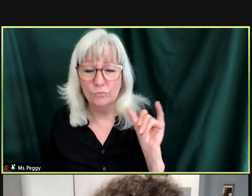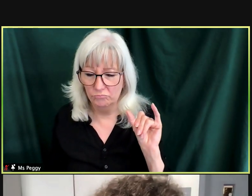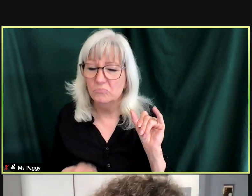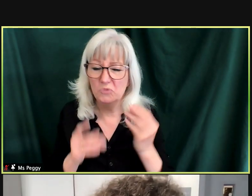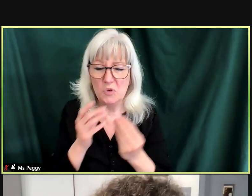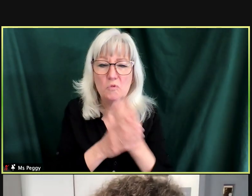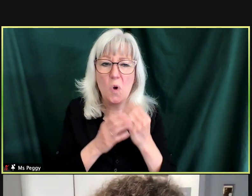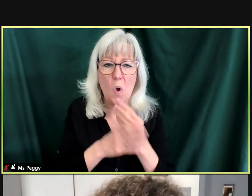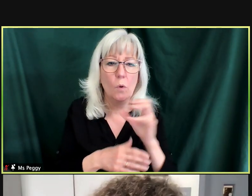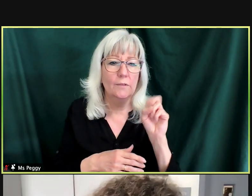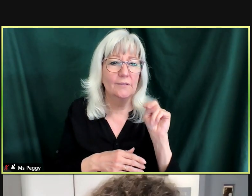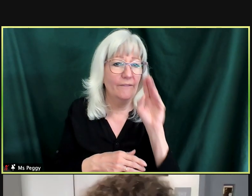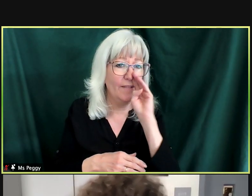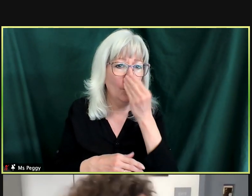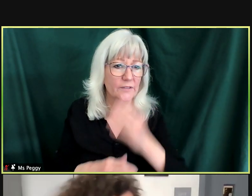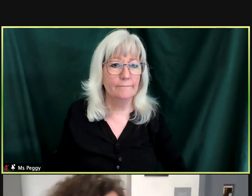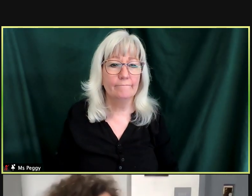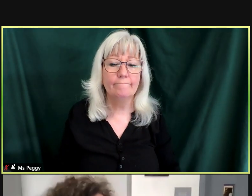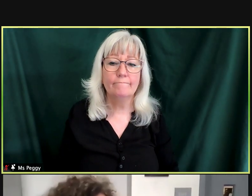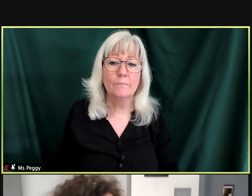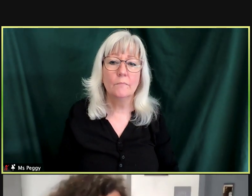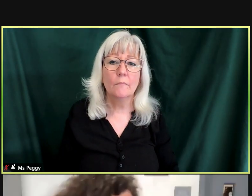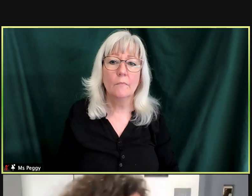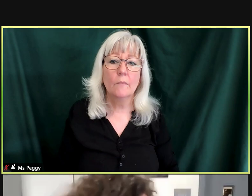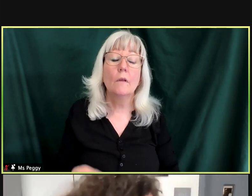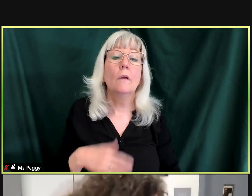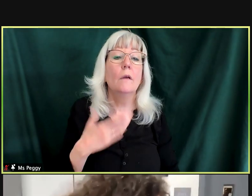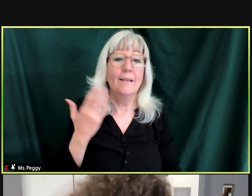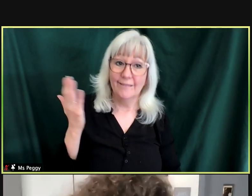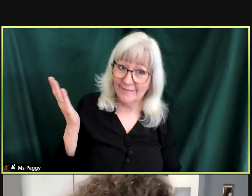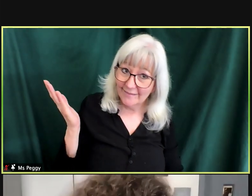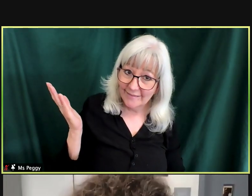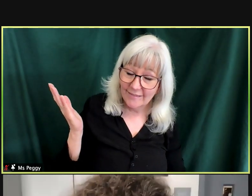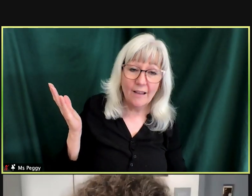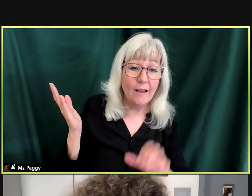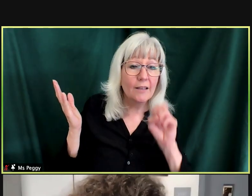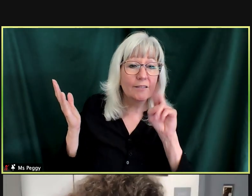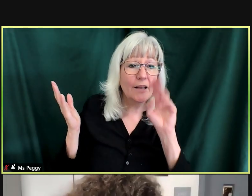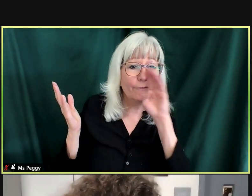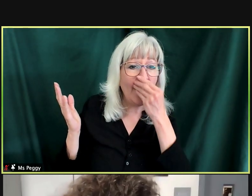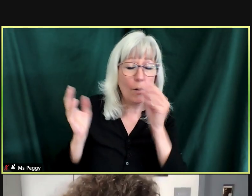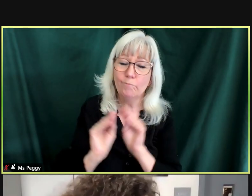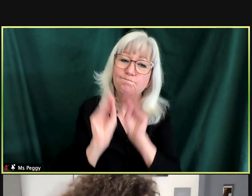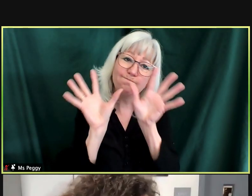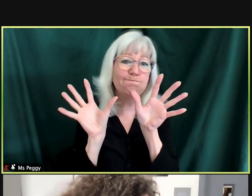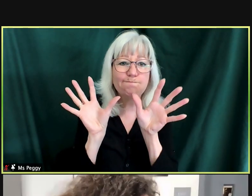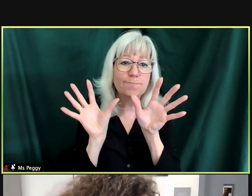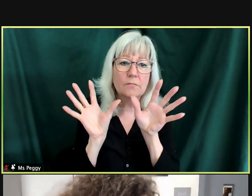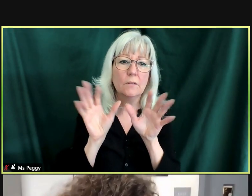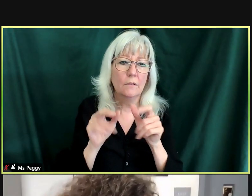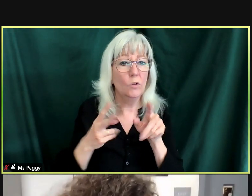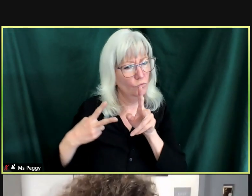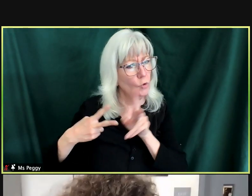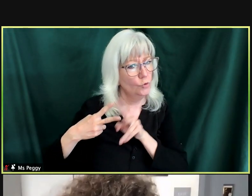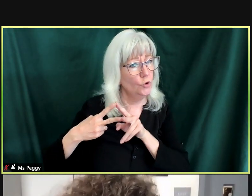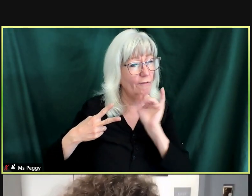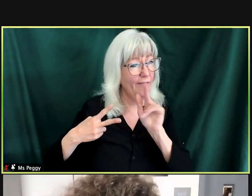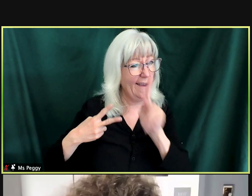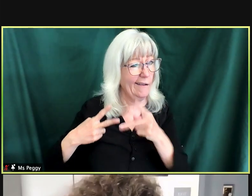And here's the sunflower bouquets there's two of these paintings.